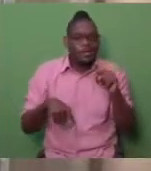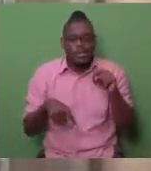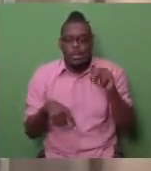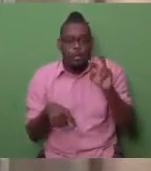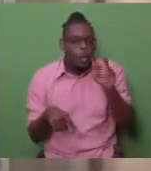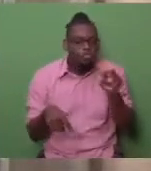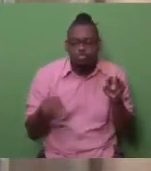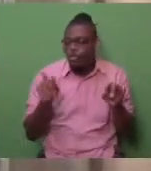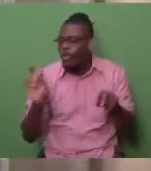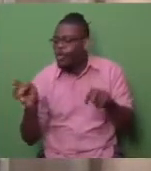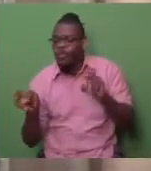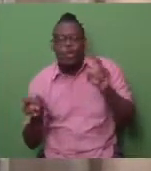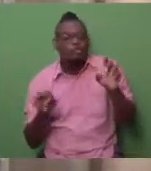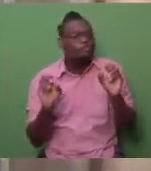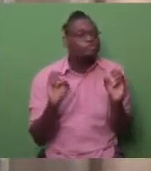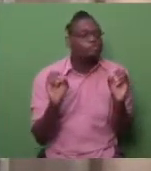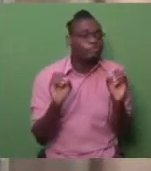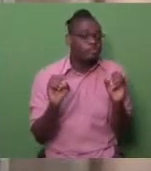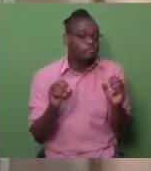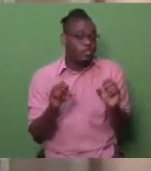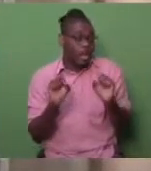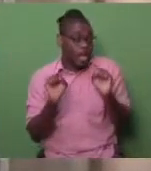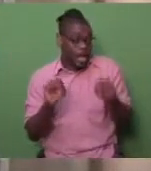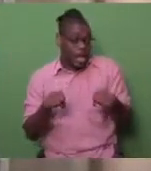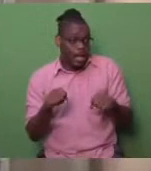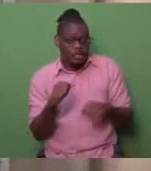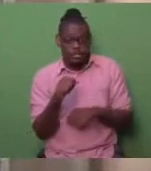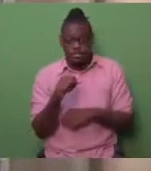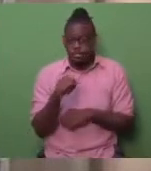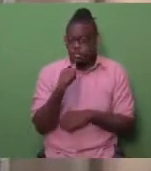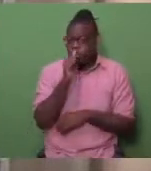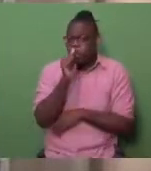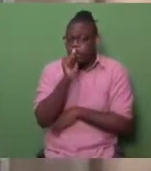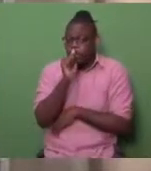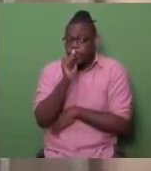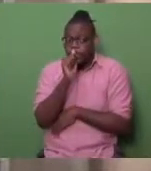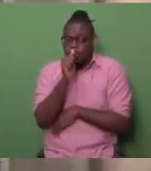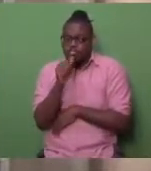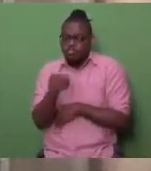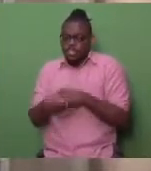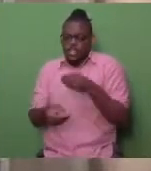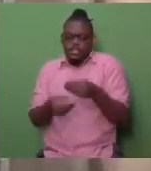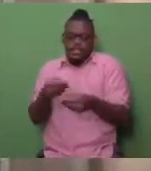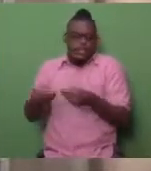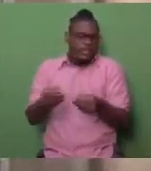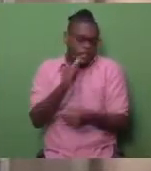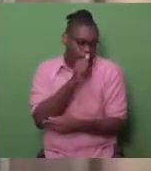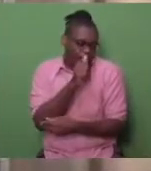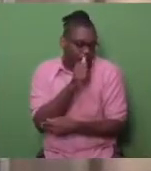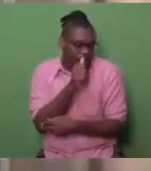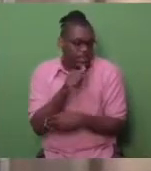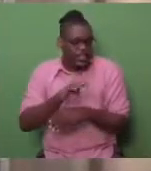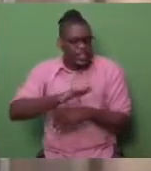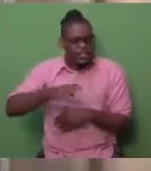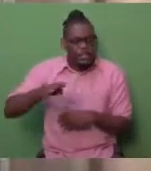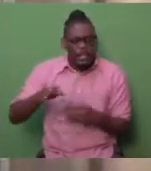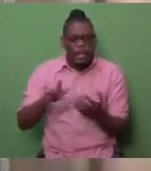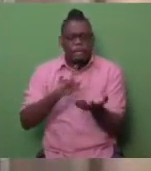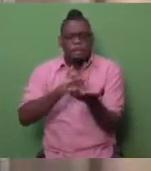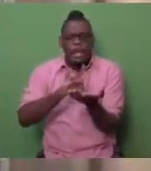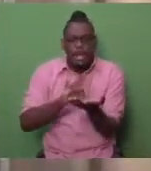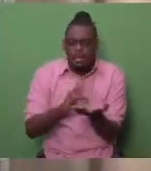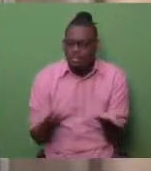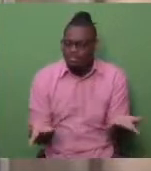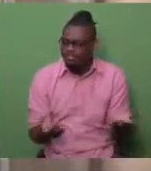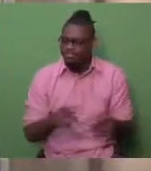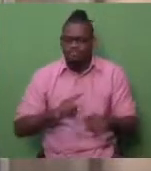deals. They move legal fees. They move accounting. They move medical services. I think somebody has some MRI place